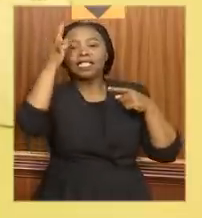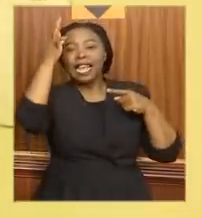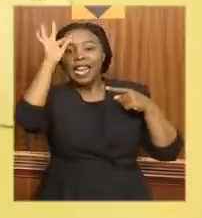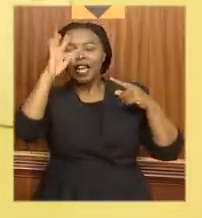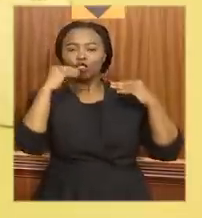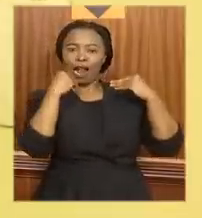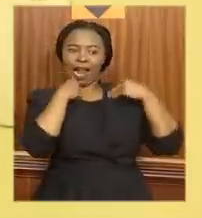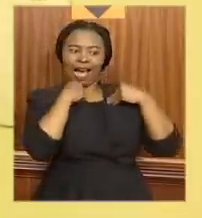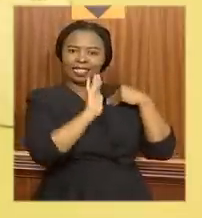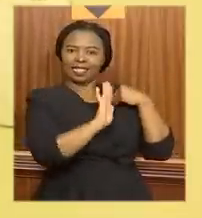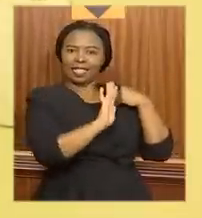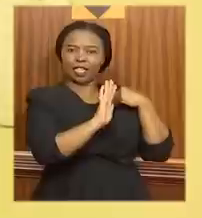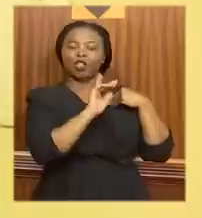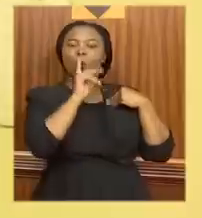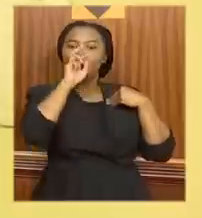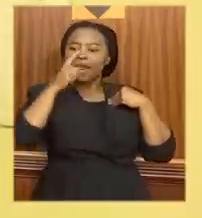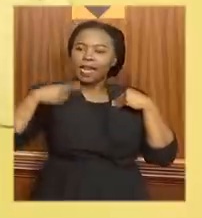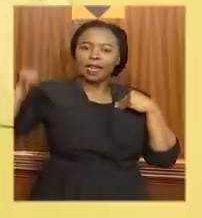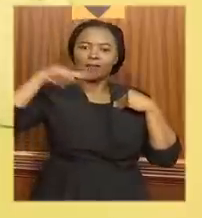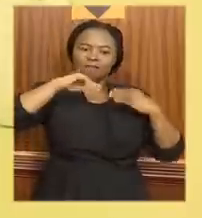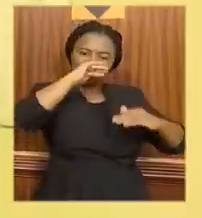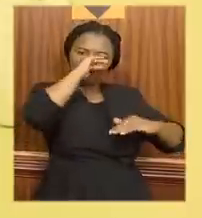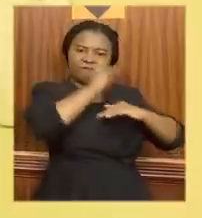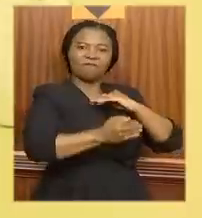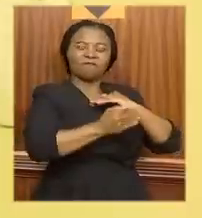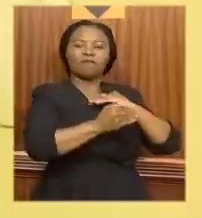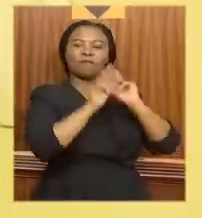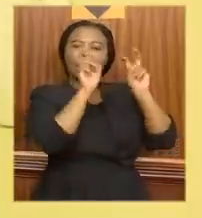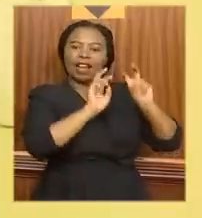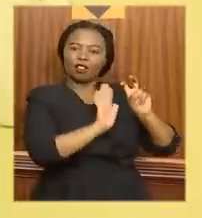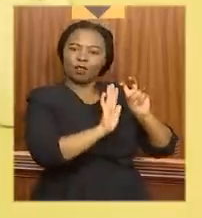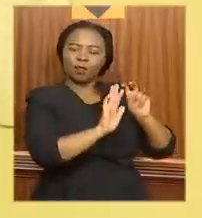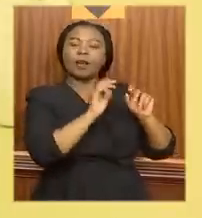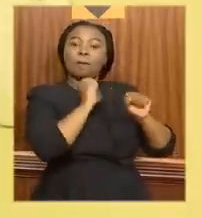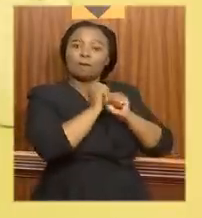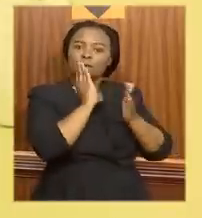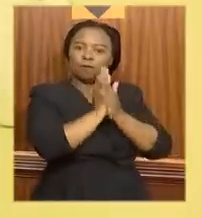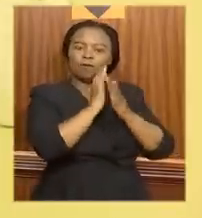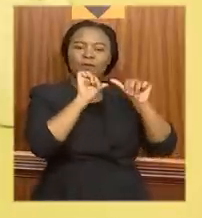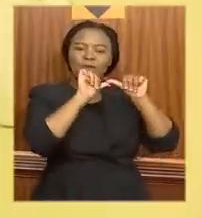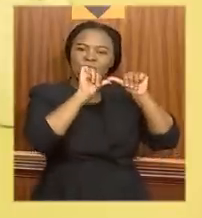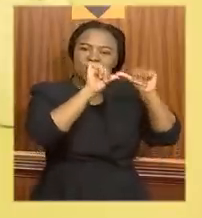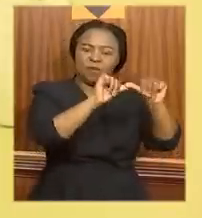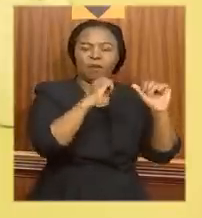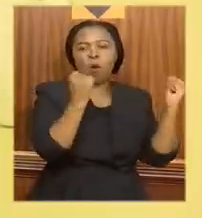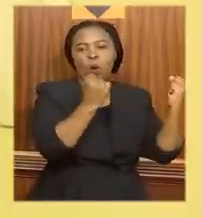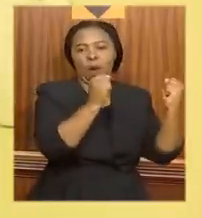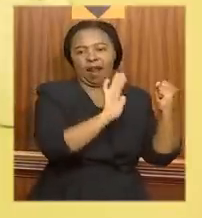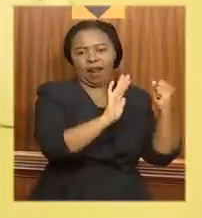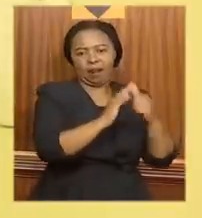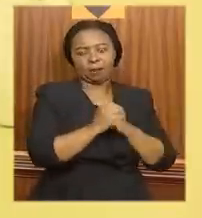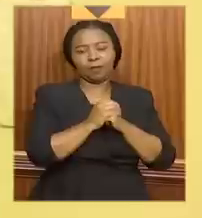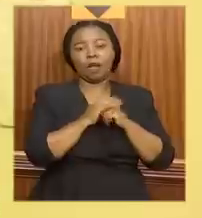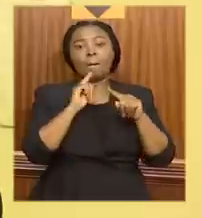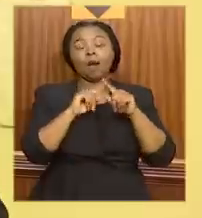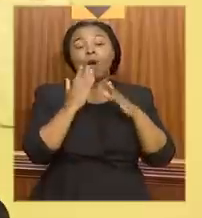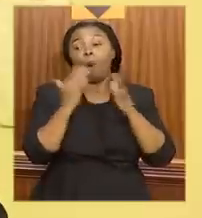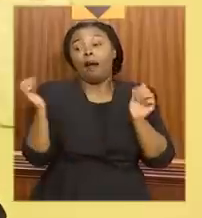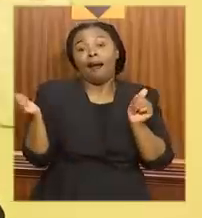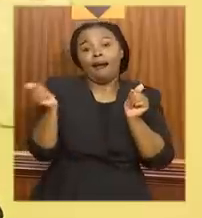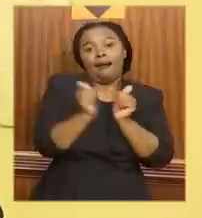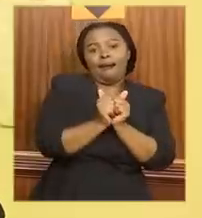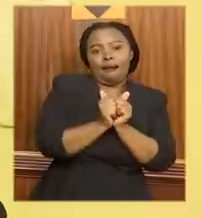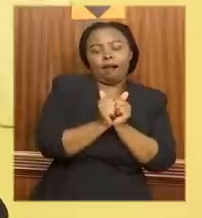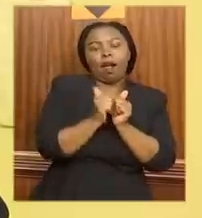therefore need to secure it and make it more efficient. But it will coexist with